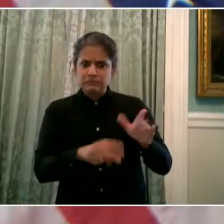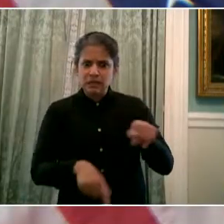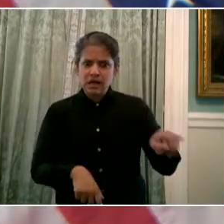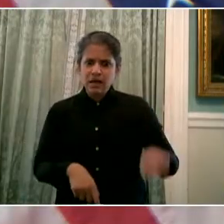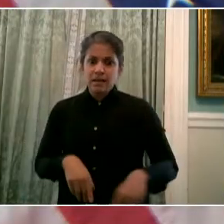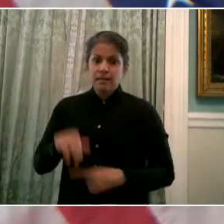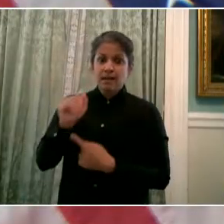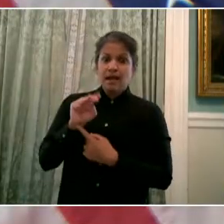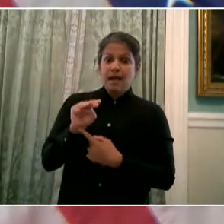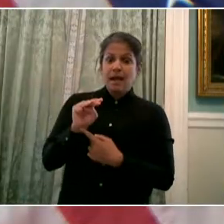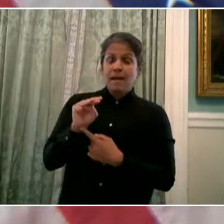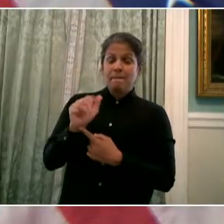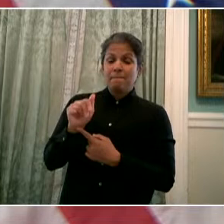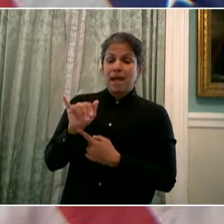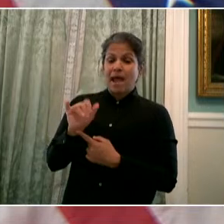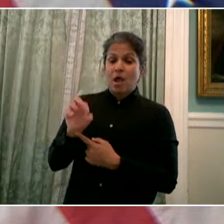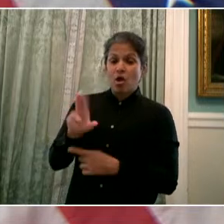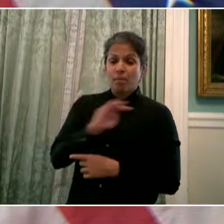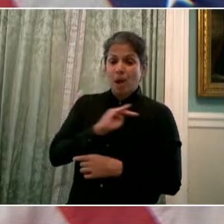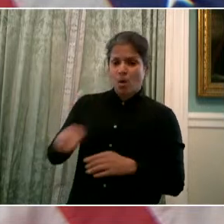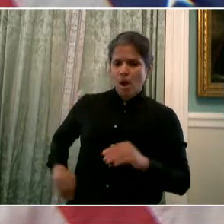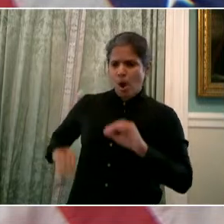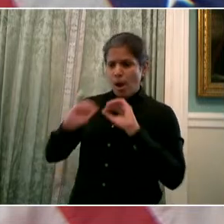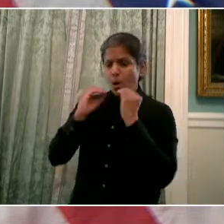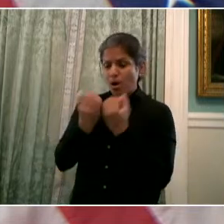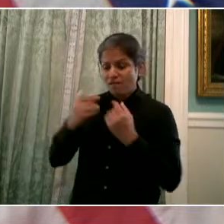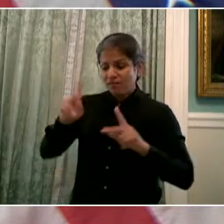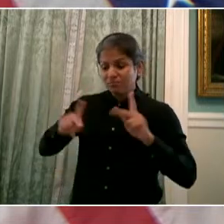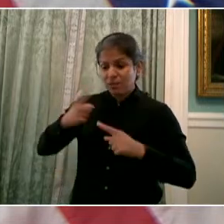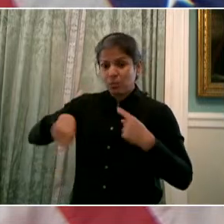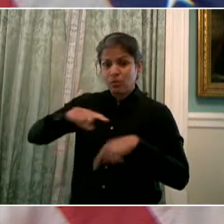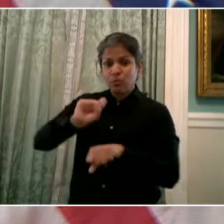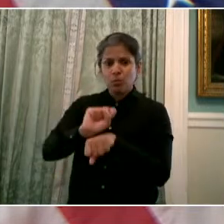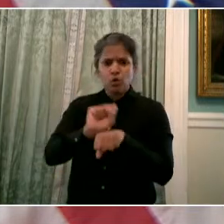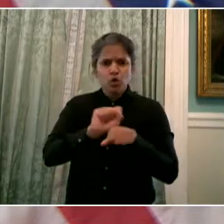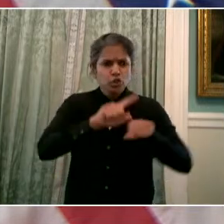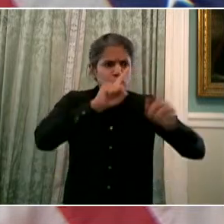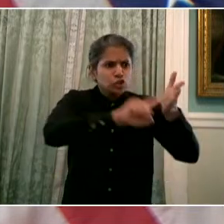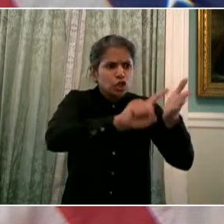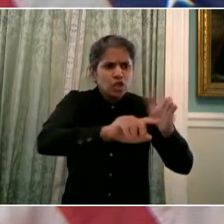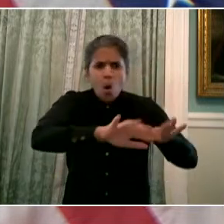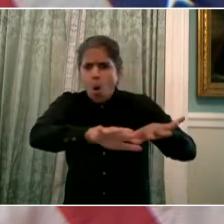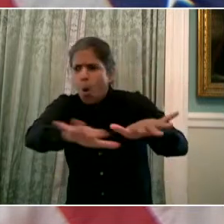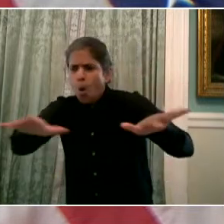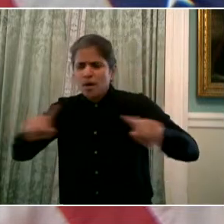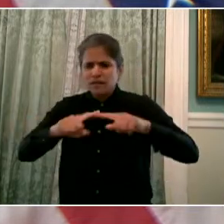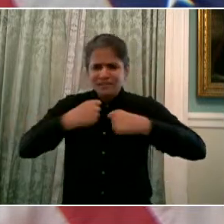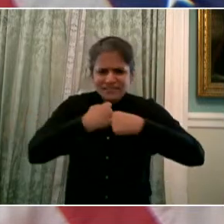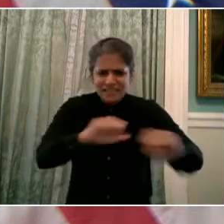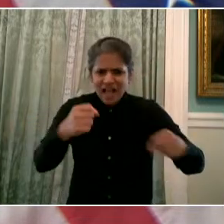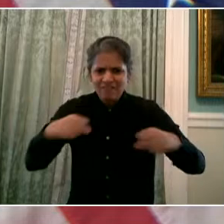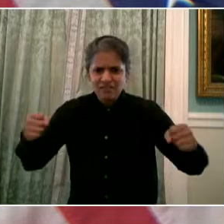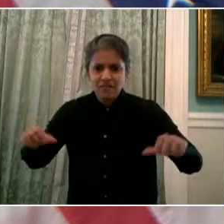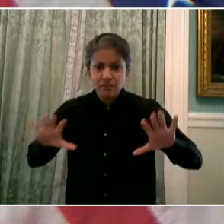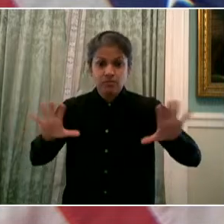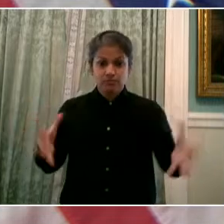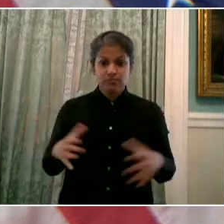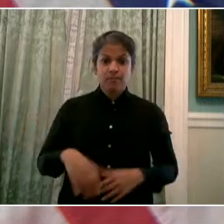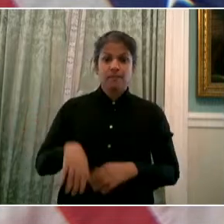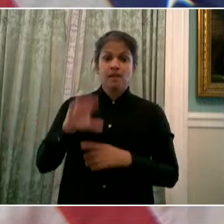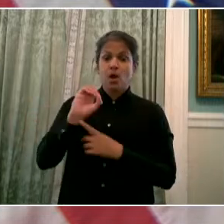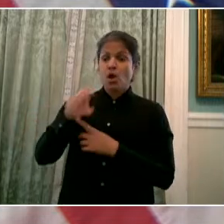MOPD, Department of the Aging, doing their outreach, in addition to all the hospital surveillance and EMS